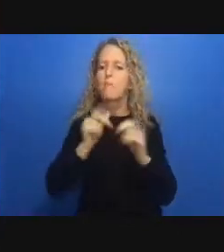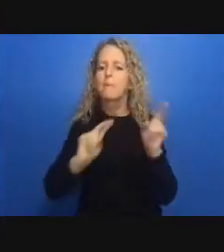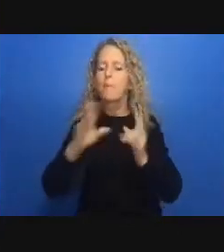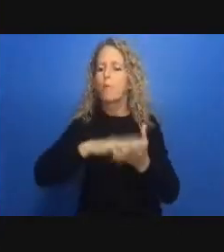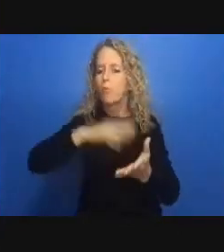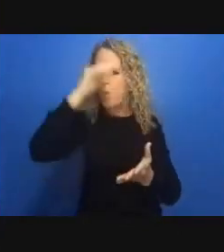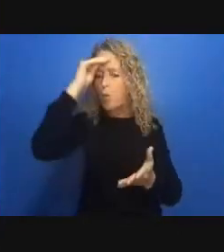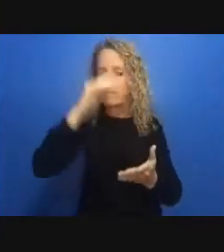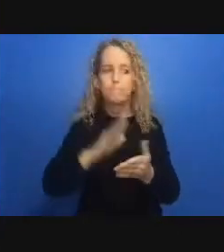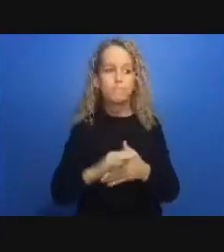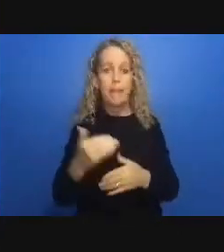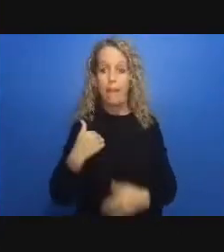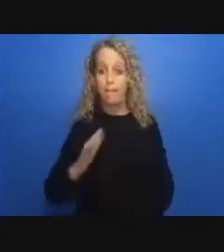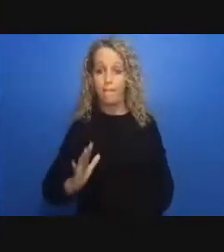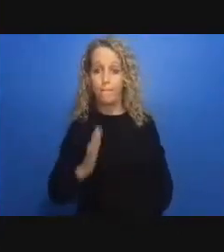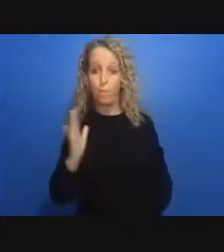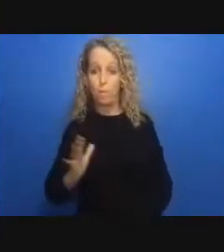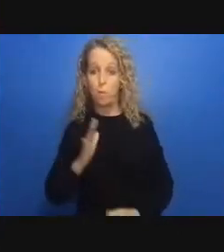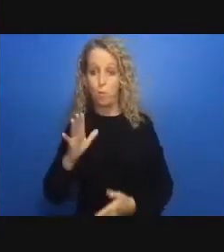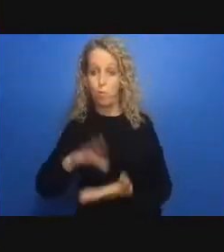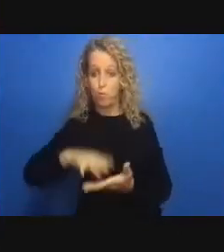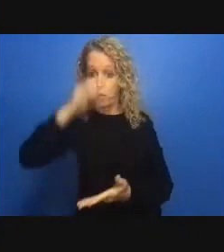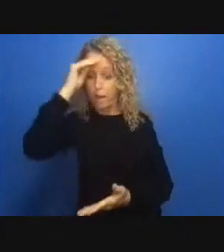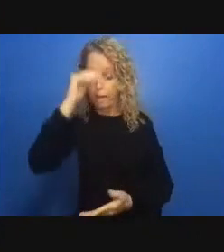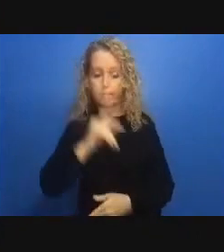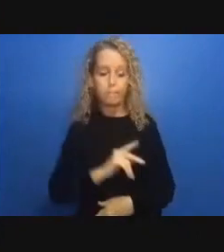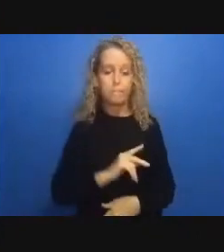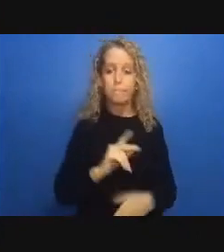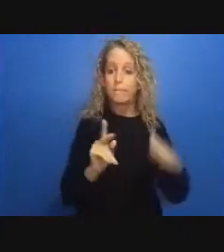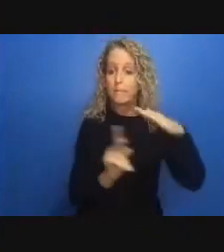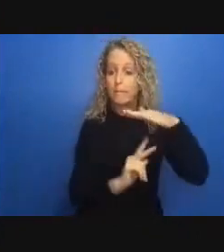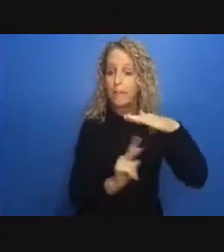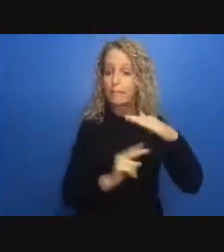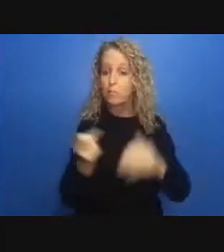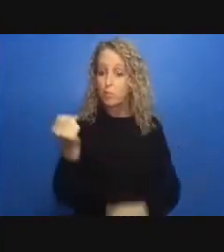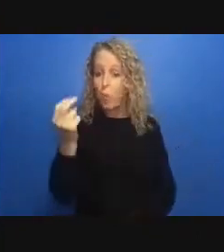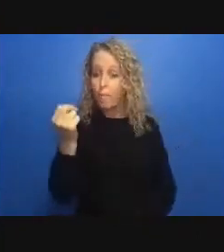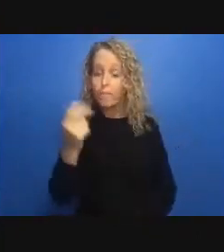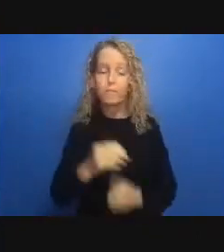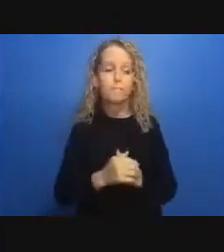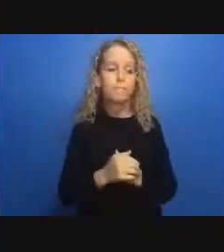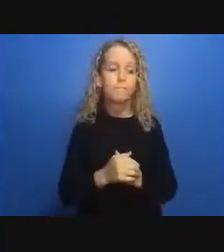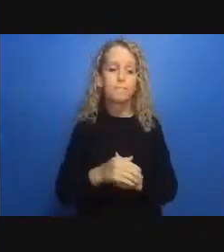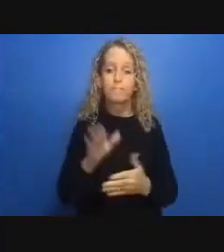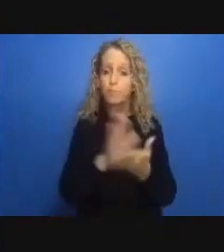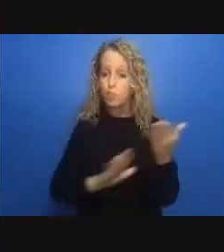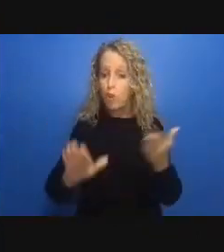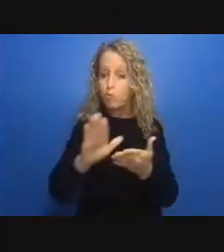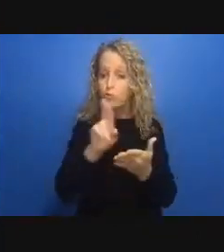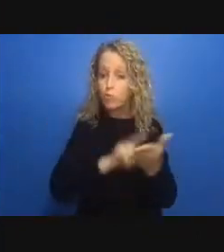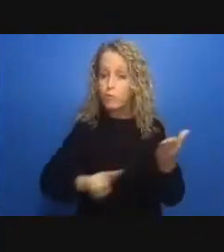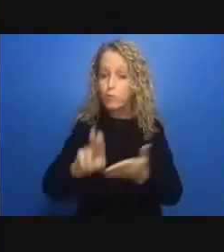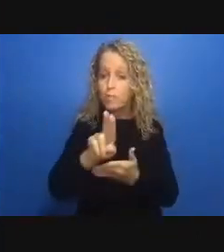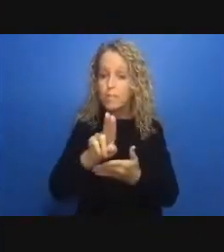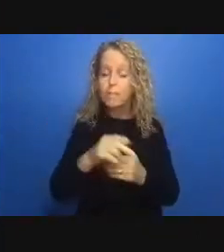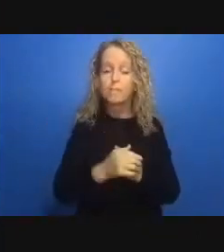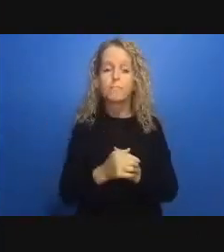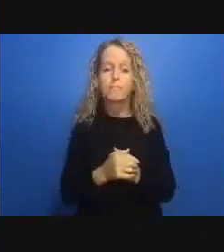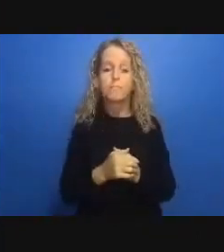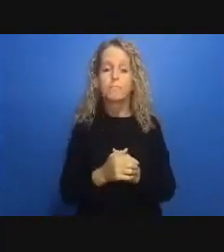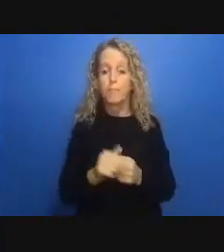there's formal learning. So we've got our K-12 part of the ecosystem. We've got college, university, private